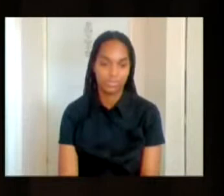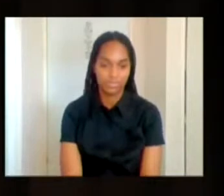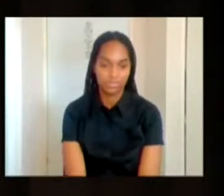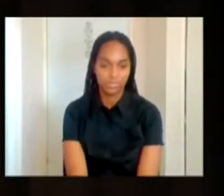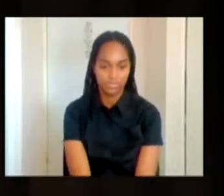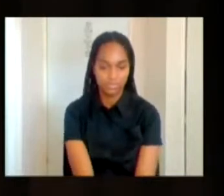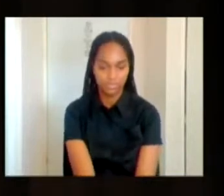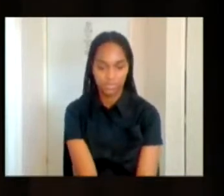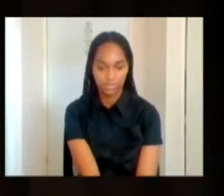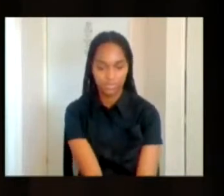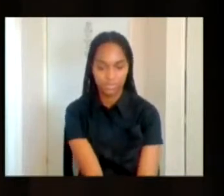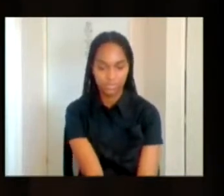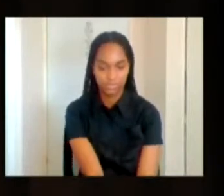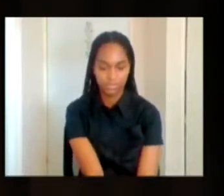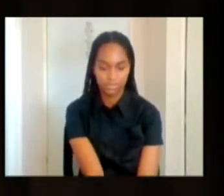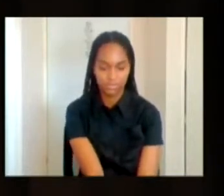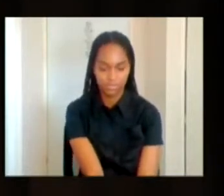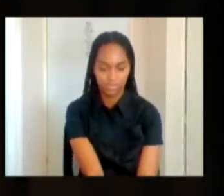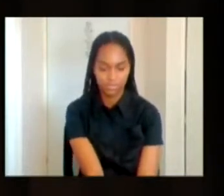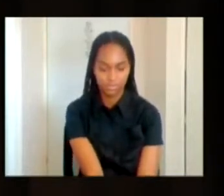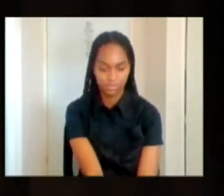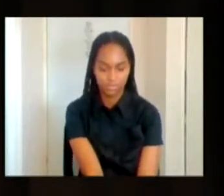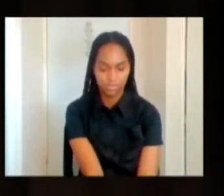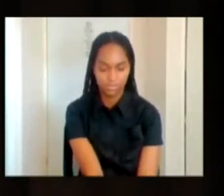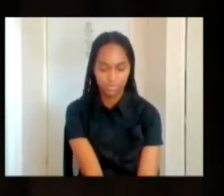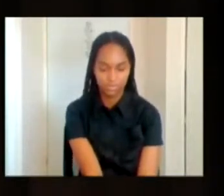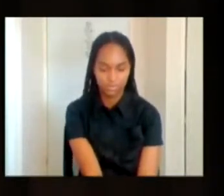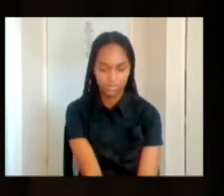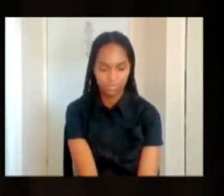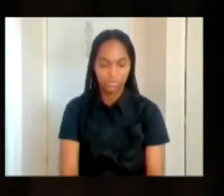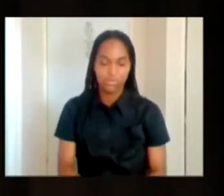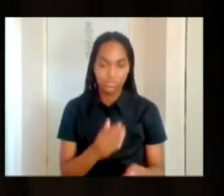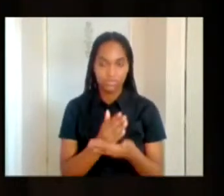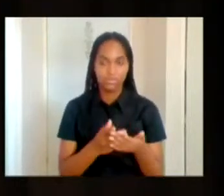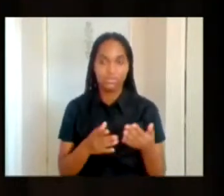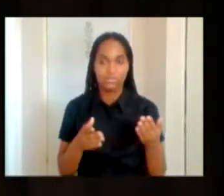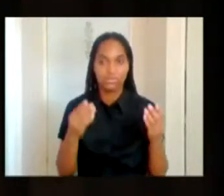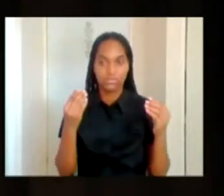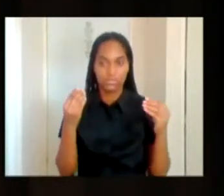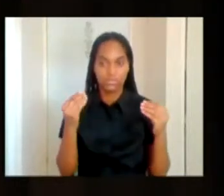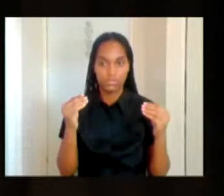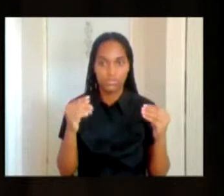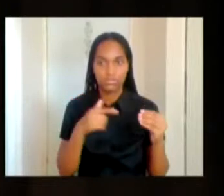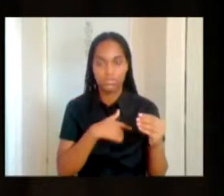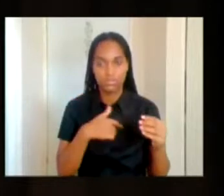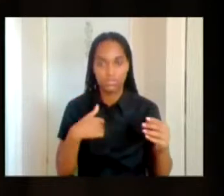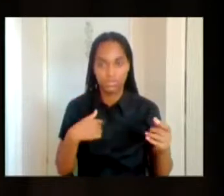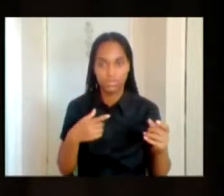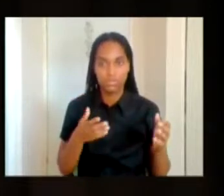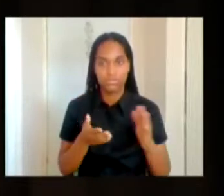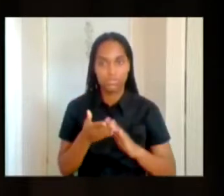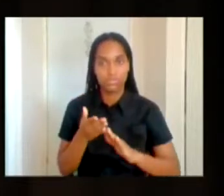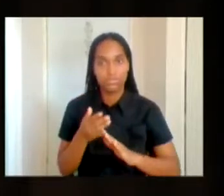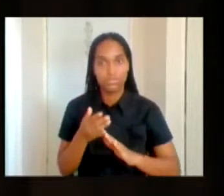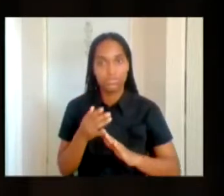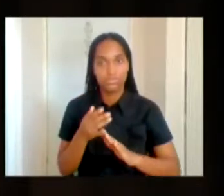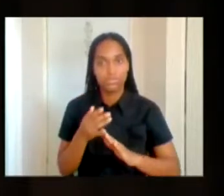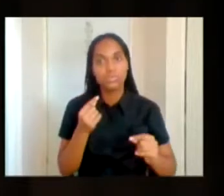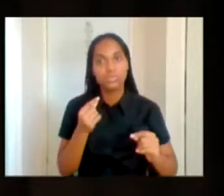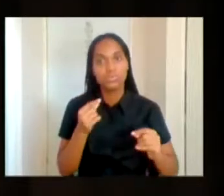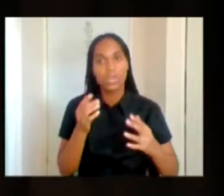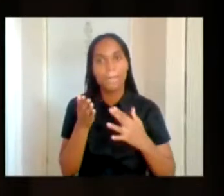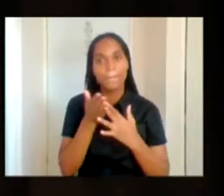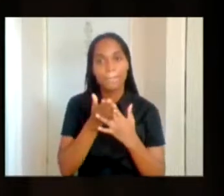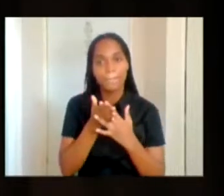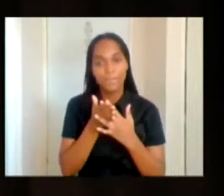Part of the sort of marketplace that we run is we kind of run this middle layer. It's a framework,